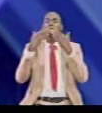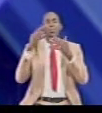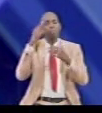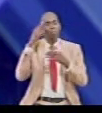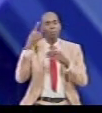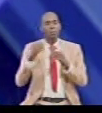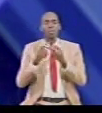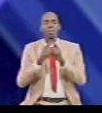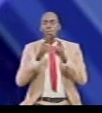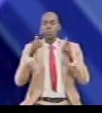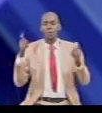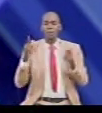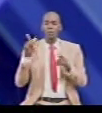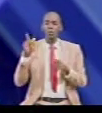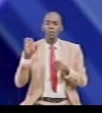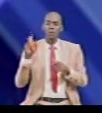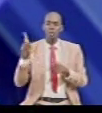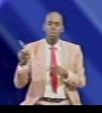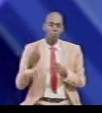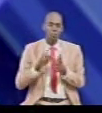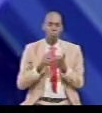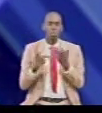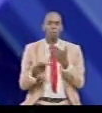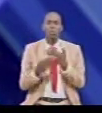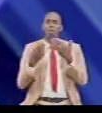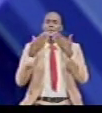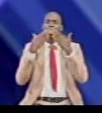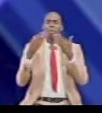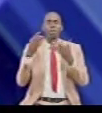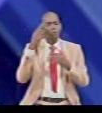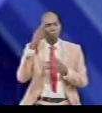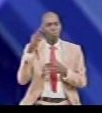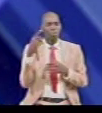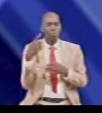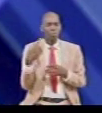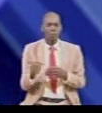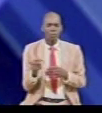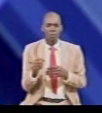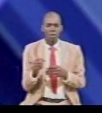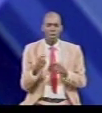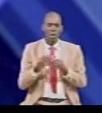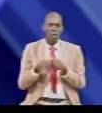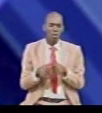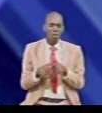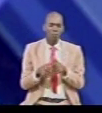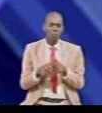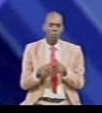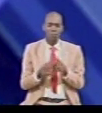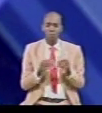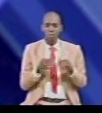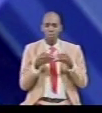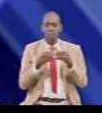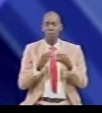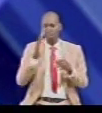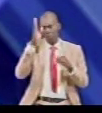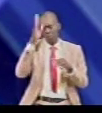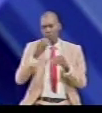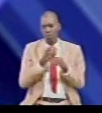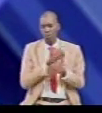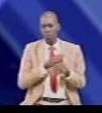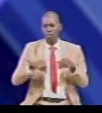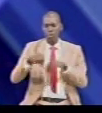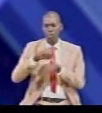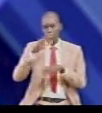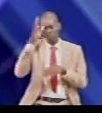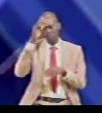miracle crusade. Thank you for the GCK. Thank you for the arrowhead of the program, our Father and the Lord. Anointing specially in Jesus'